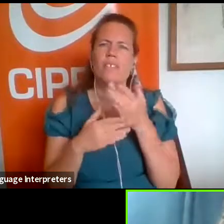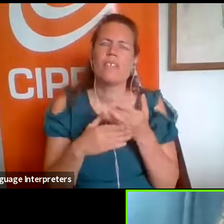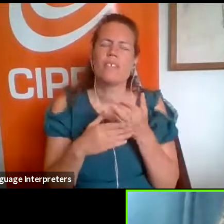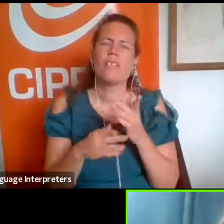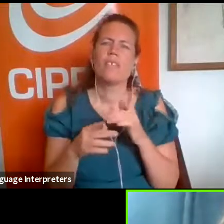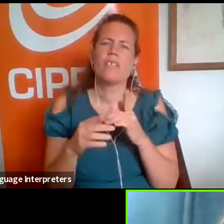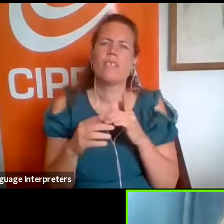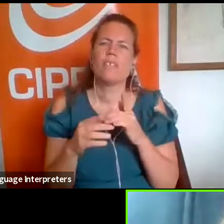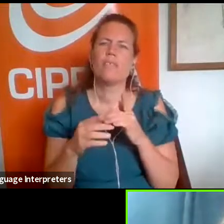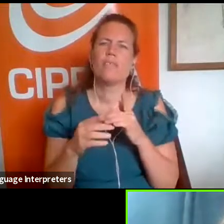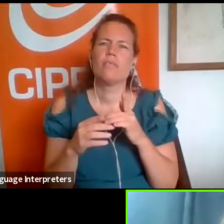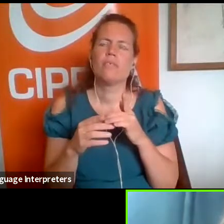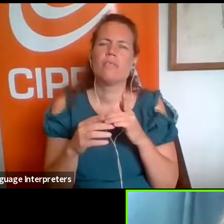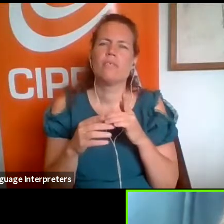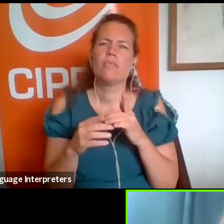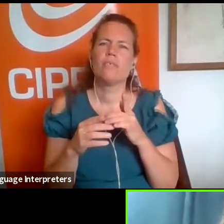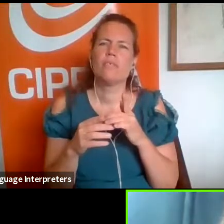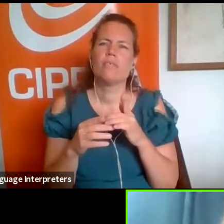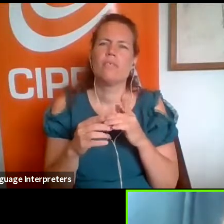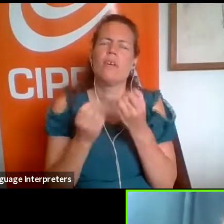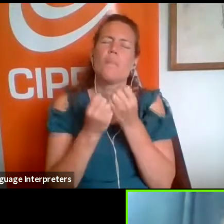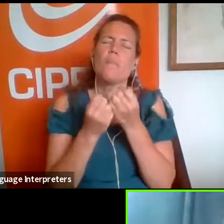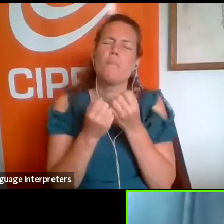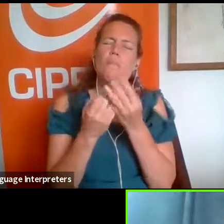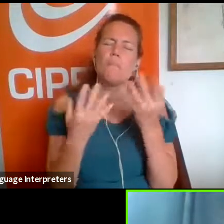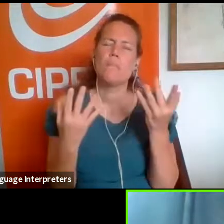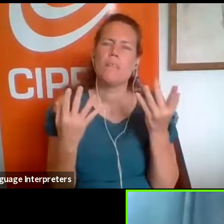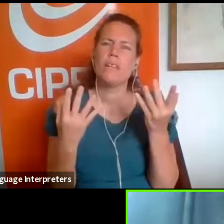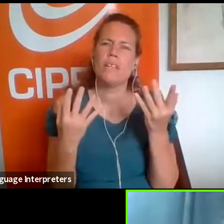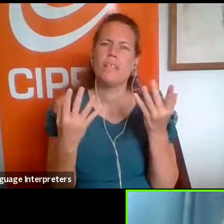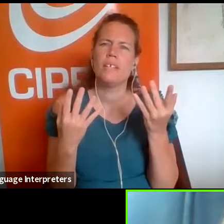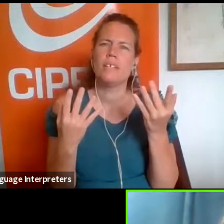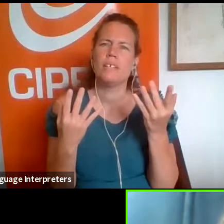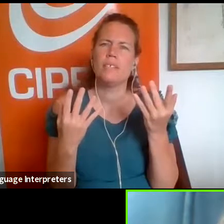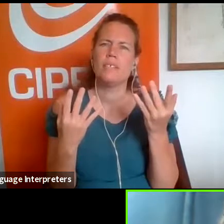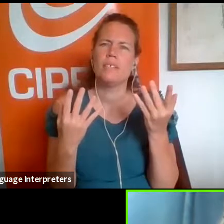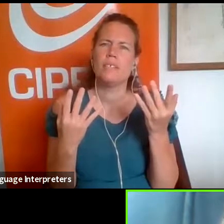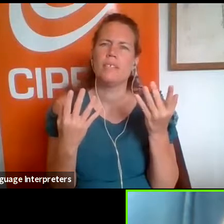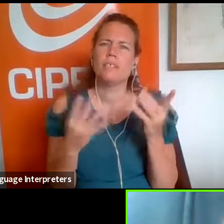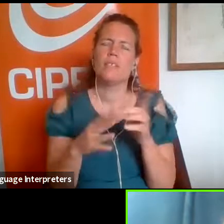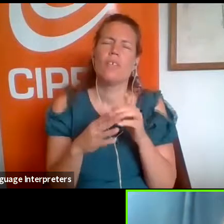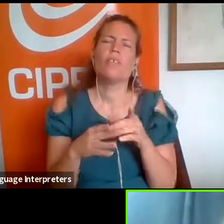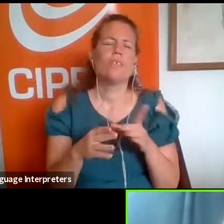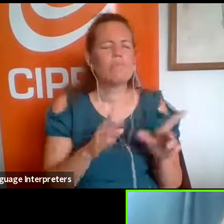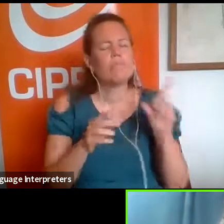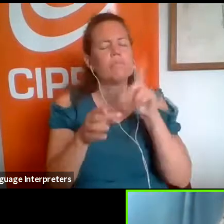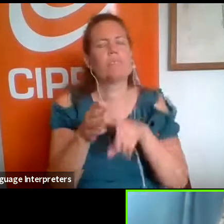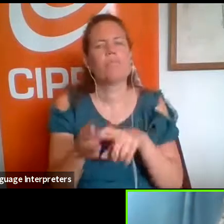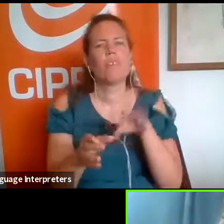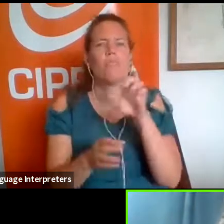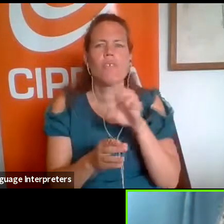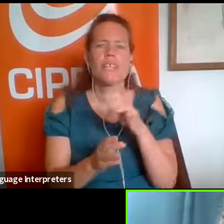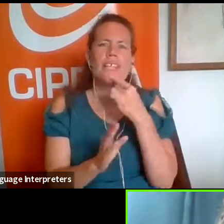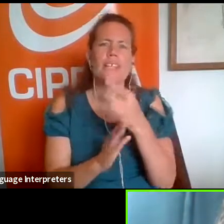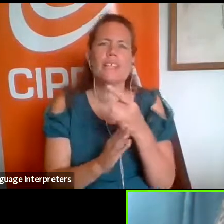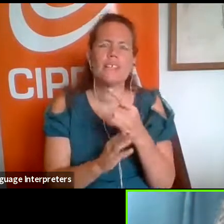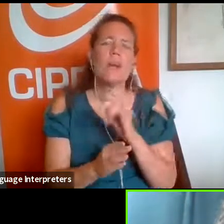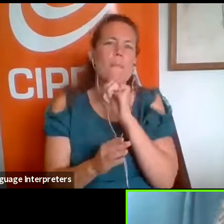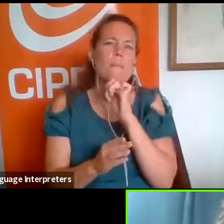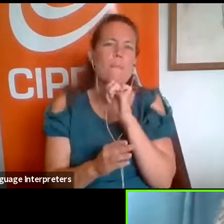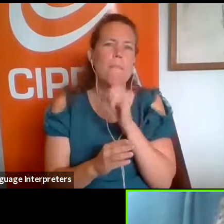So mainly 3. So I would speak like just to build upon what Ekai said. So misinformation, online